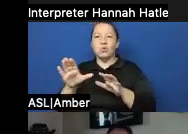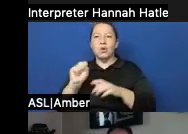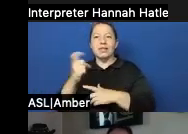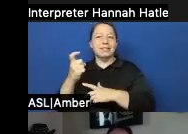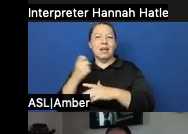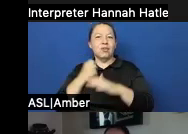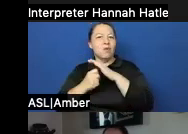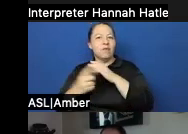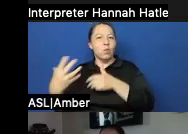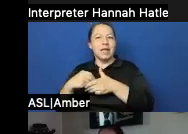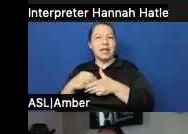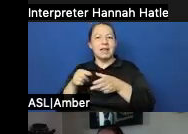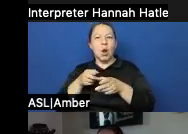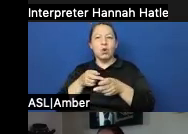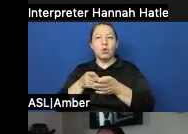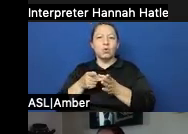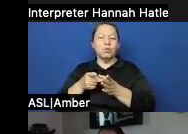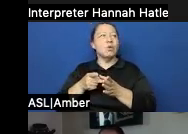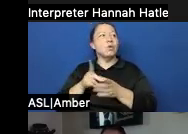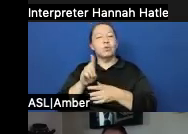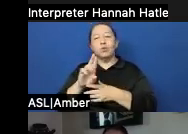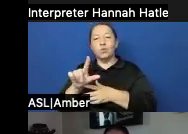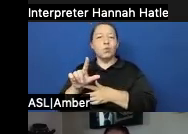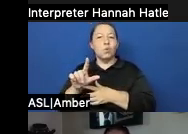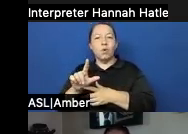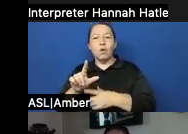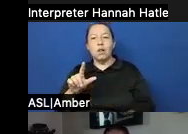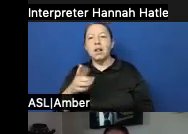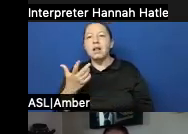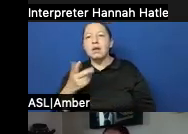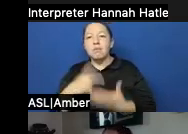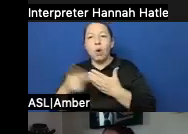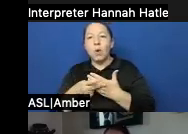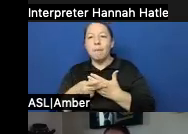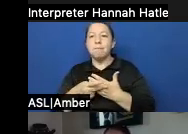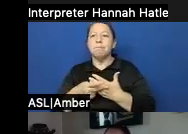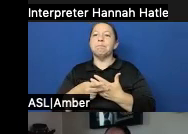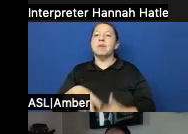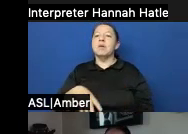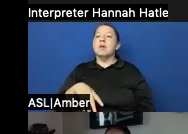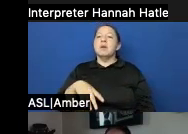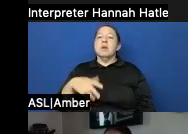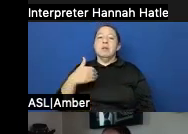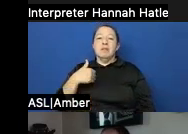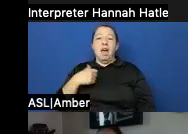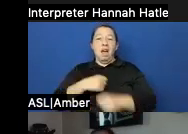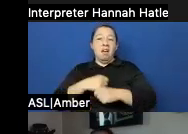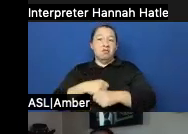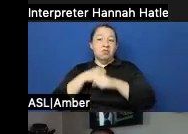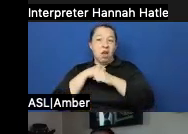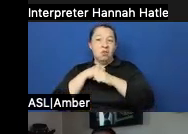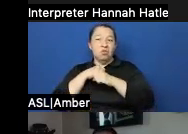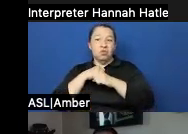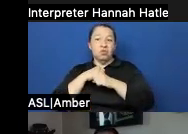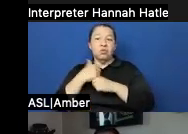program? What shelters, if there's a sex trafficking shelter, there's not many, but there are a few. Doing some